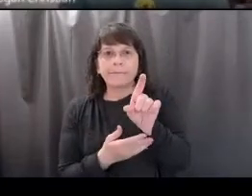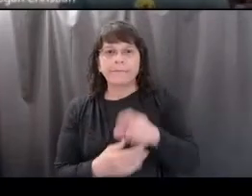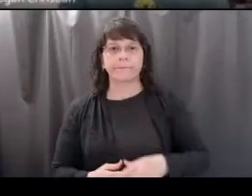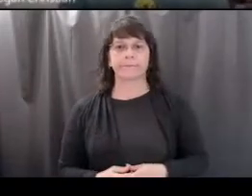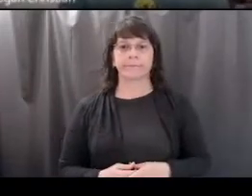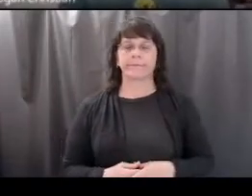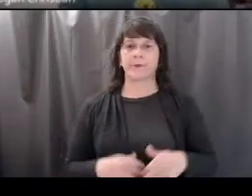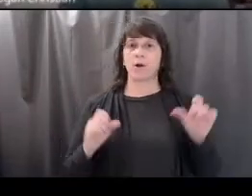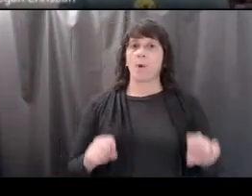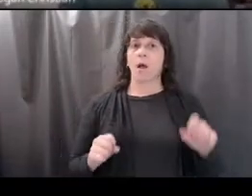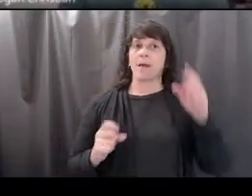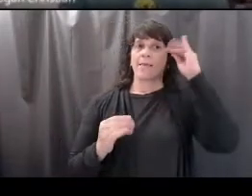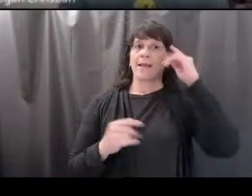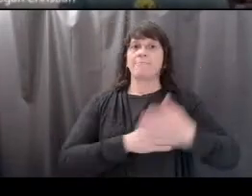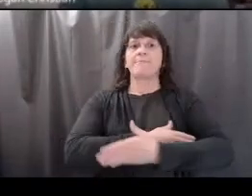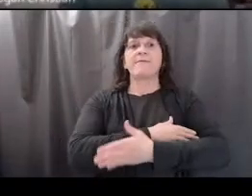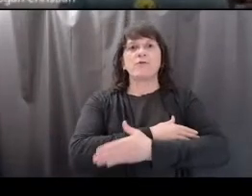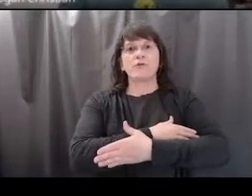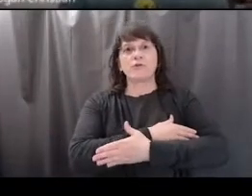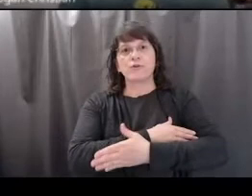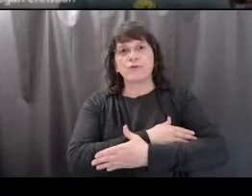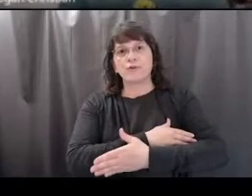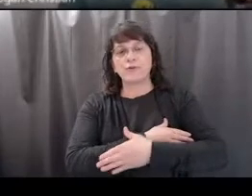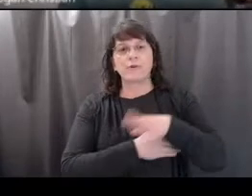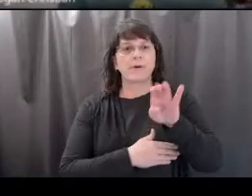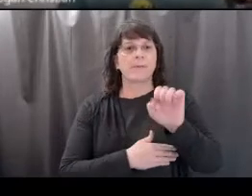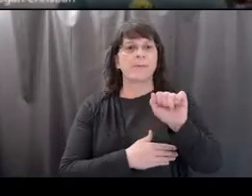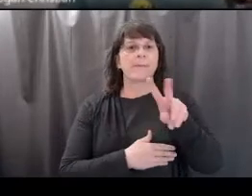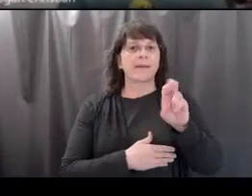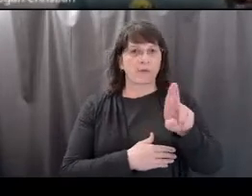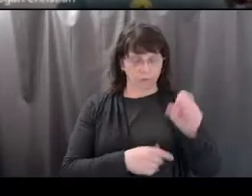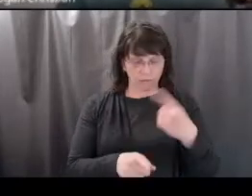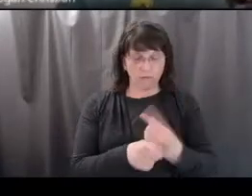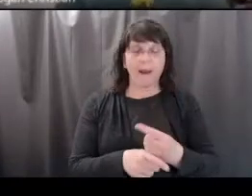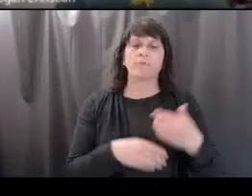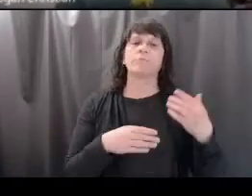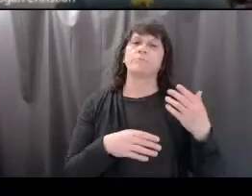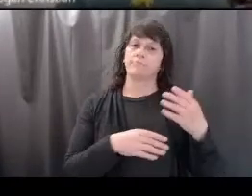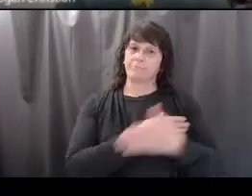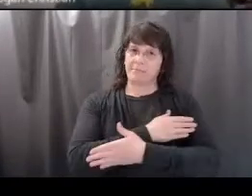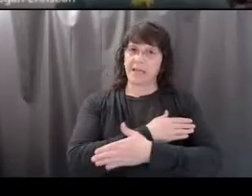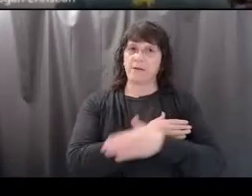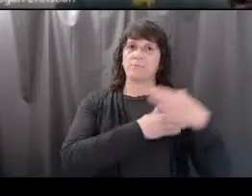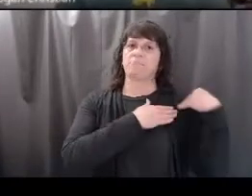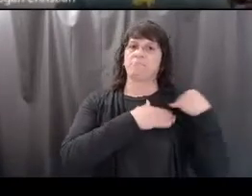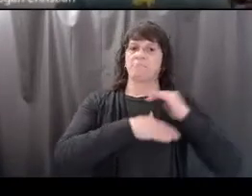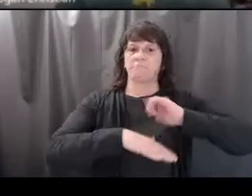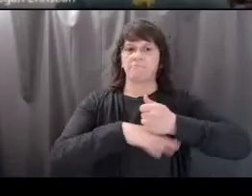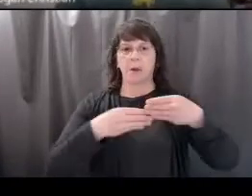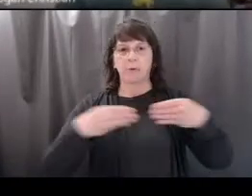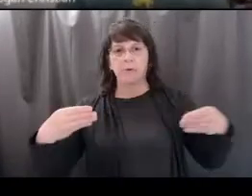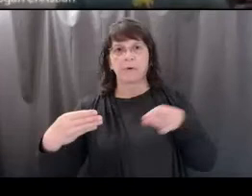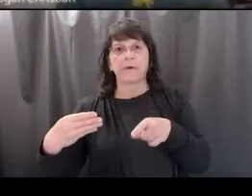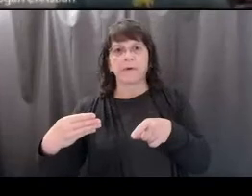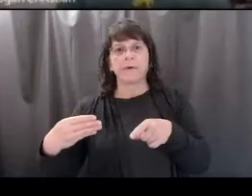Well, you probably are thinking beaver. So the beaver is responsible. So first of